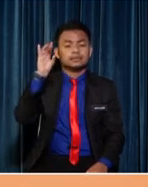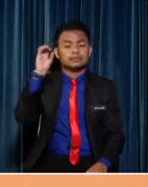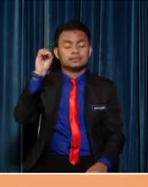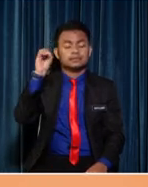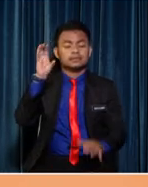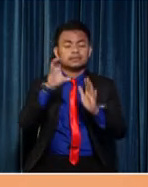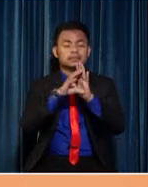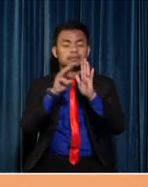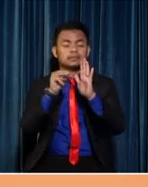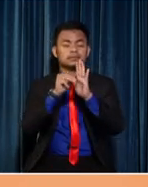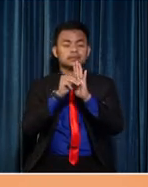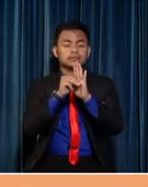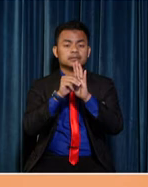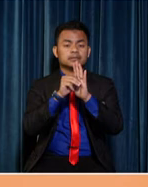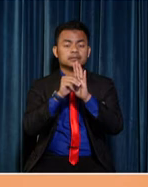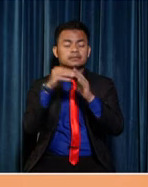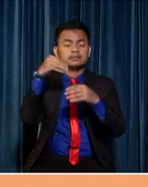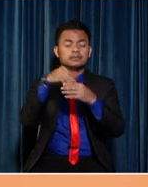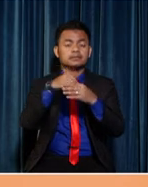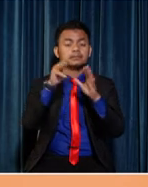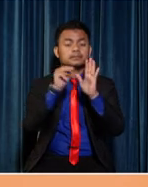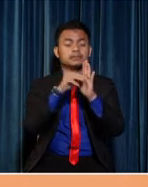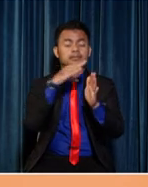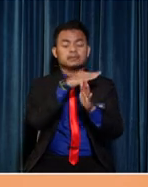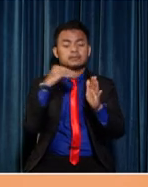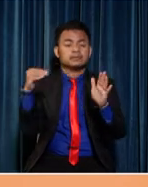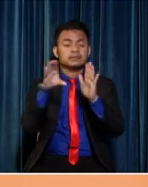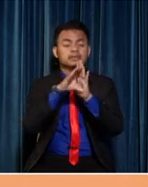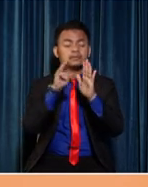in meter and centimeter.